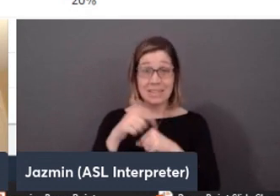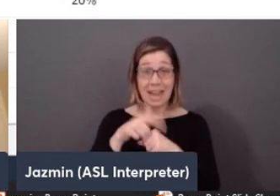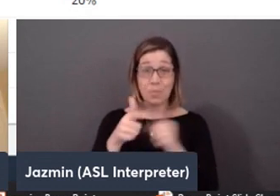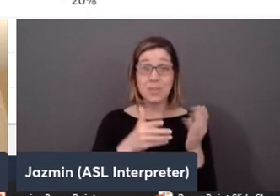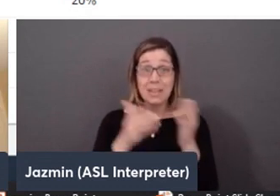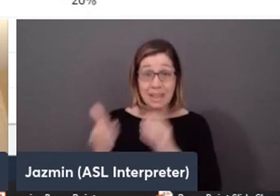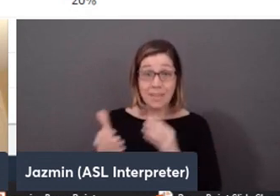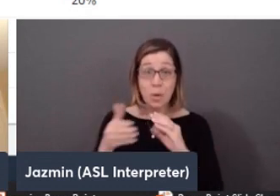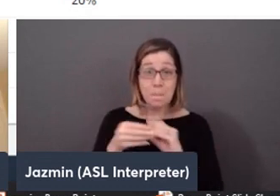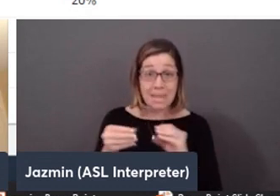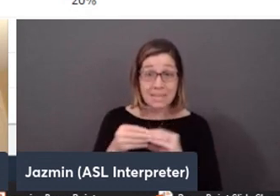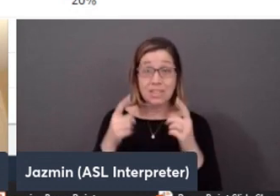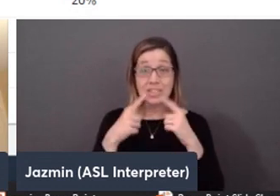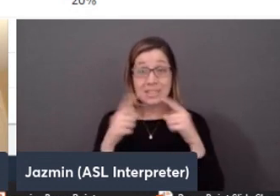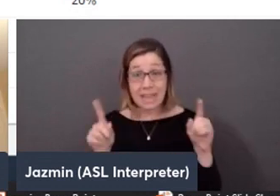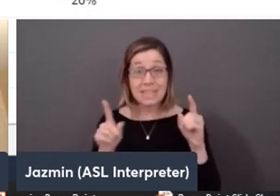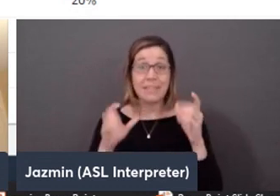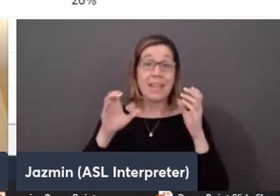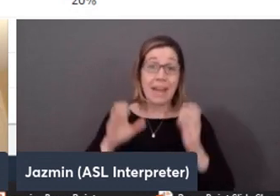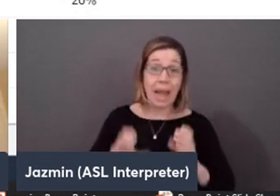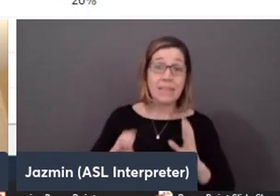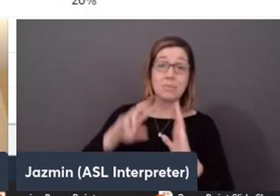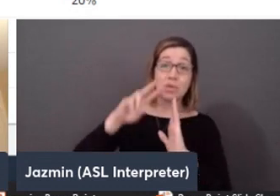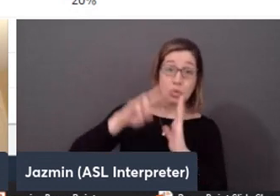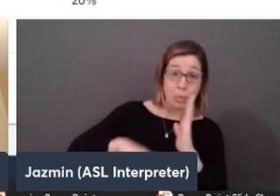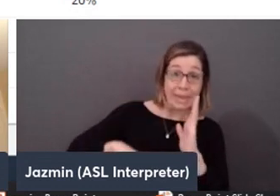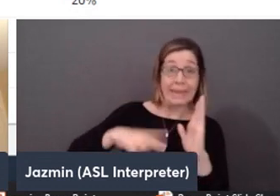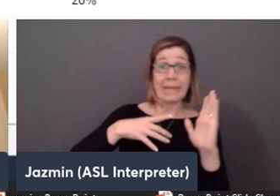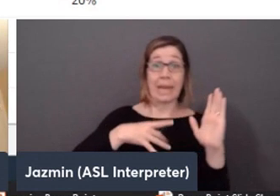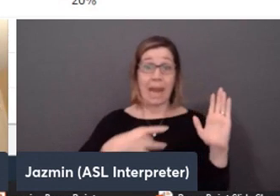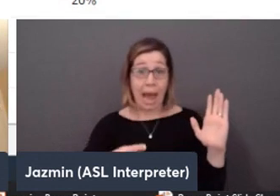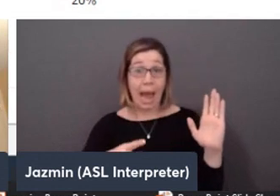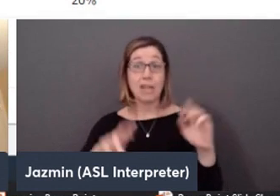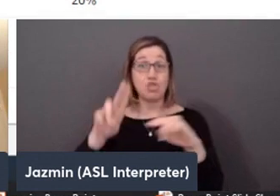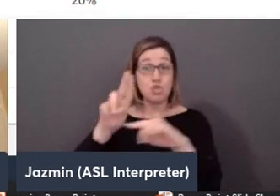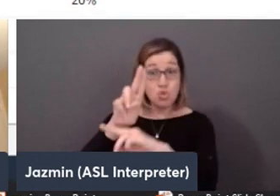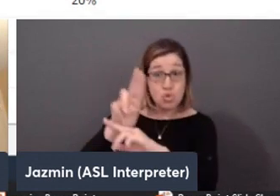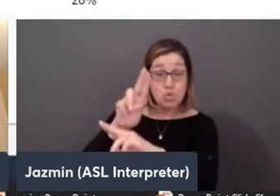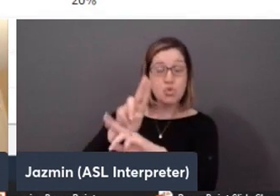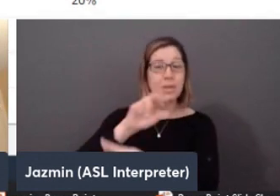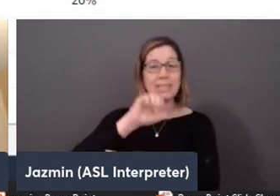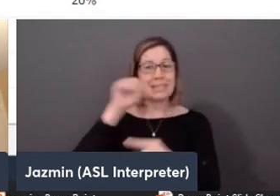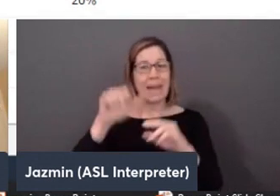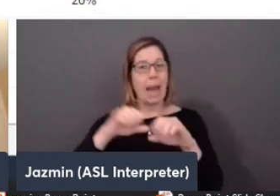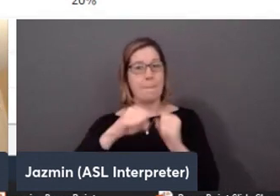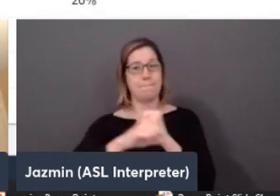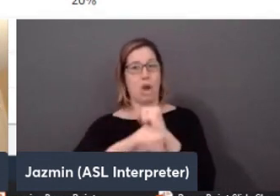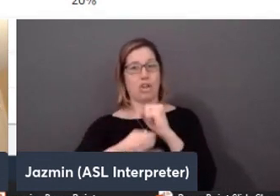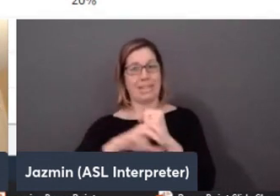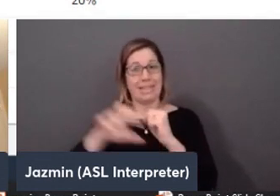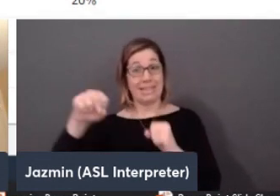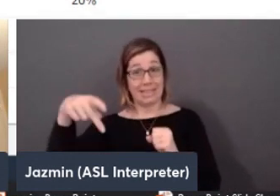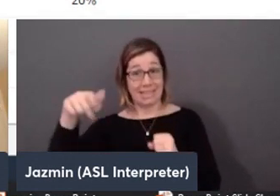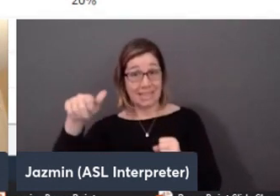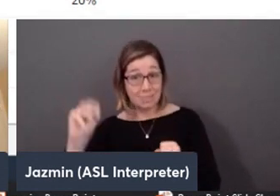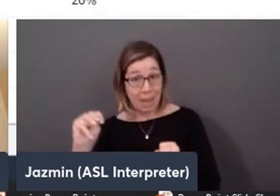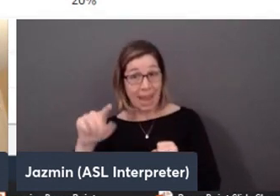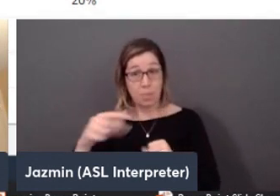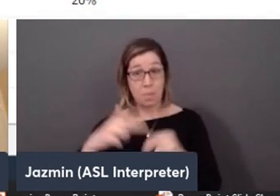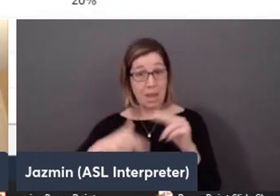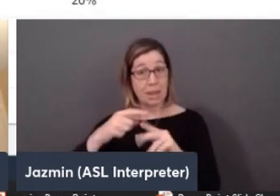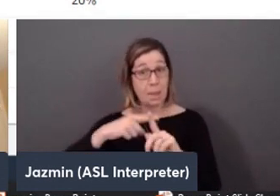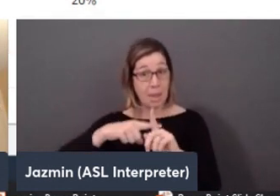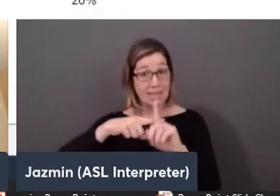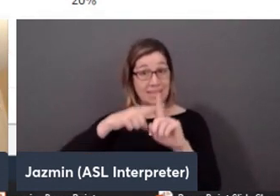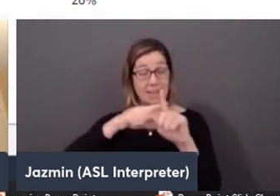and a customer reads it and likes it and uses it and doesn't mark it as spam, that you're building positive reputation and